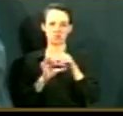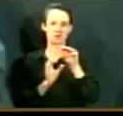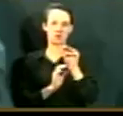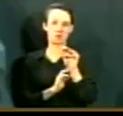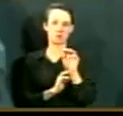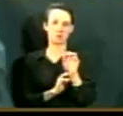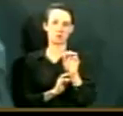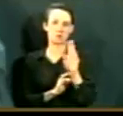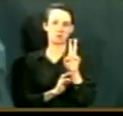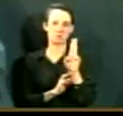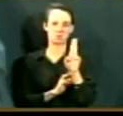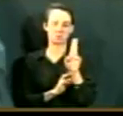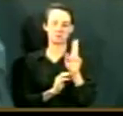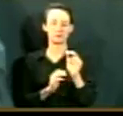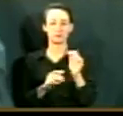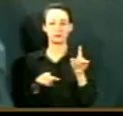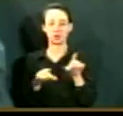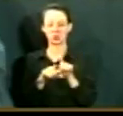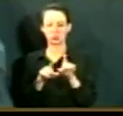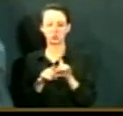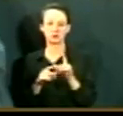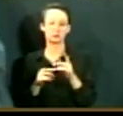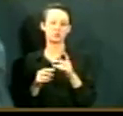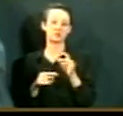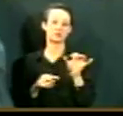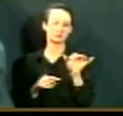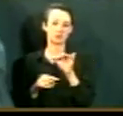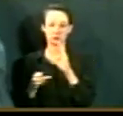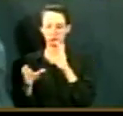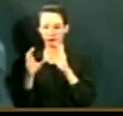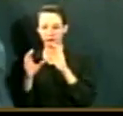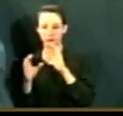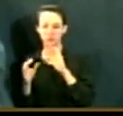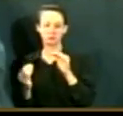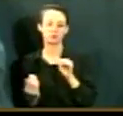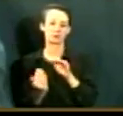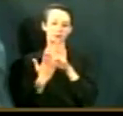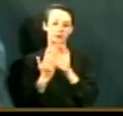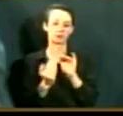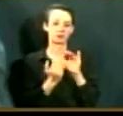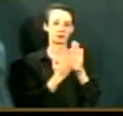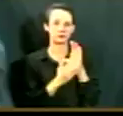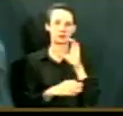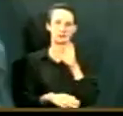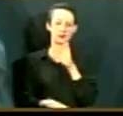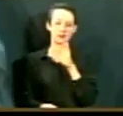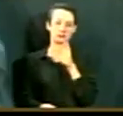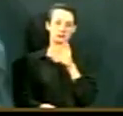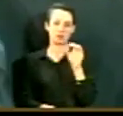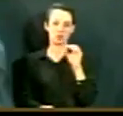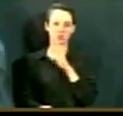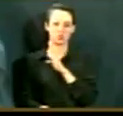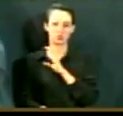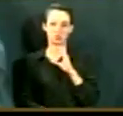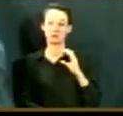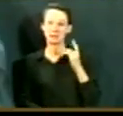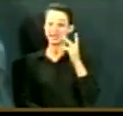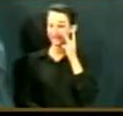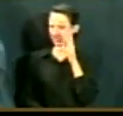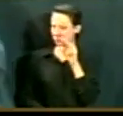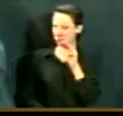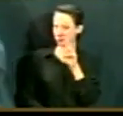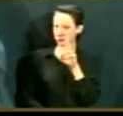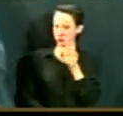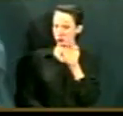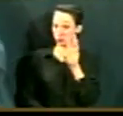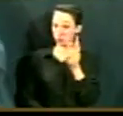MOU to also bring this same conversation to the table to County Commission. I see Mr. Wright back there.